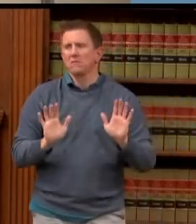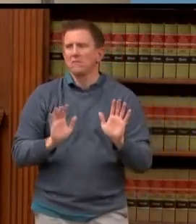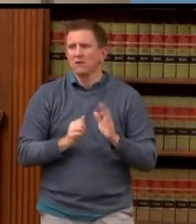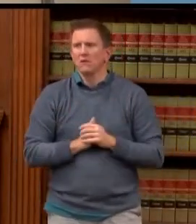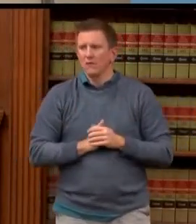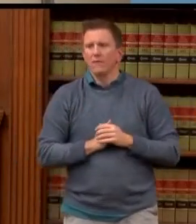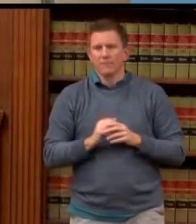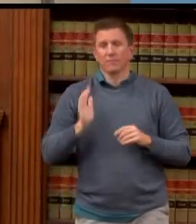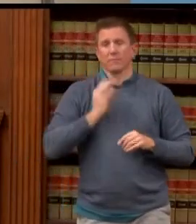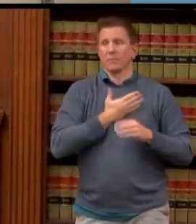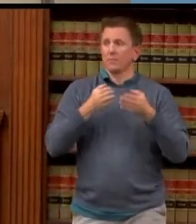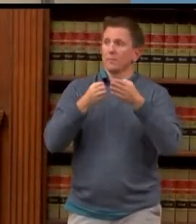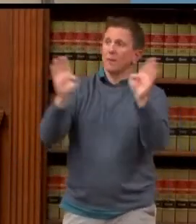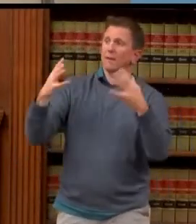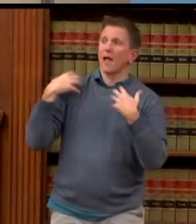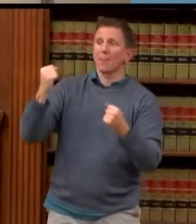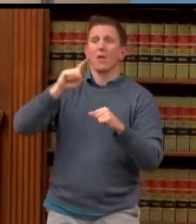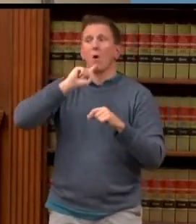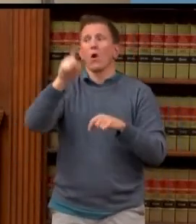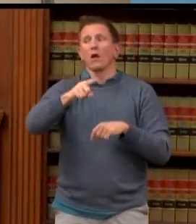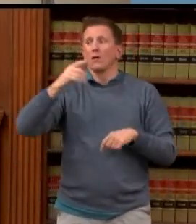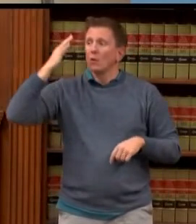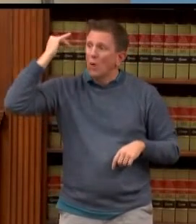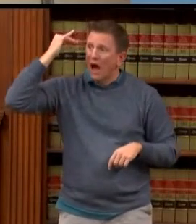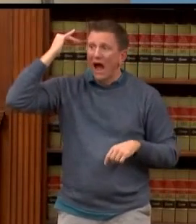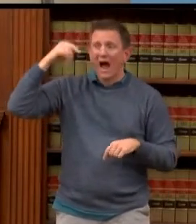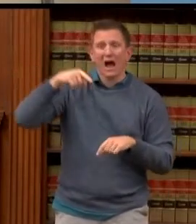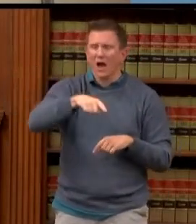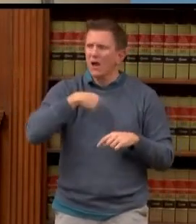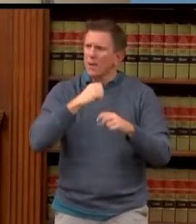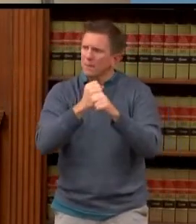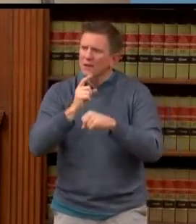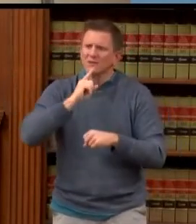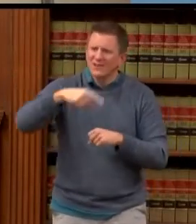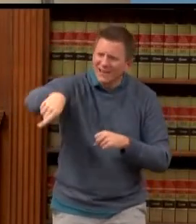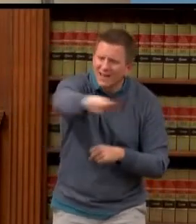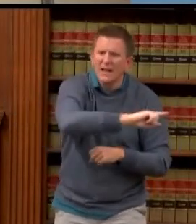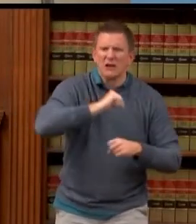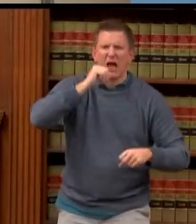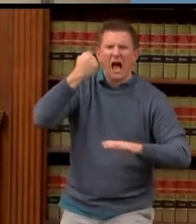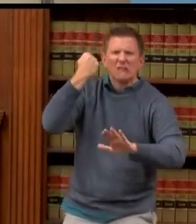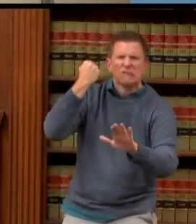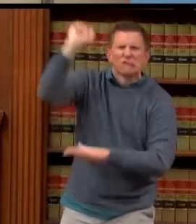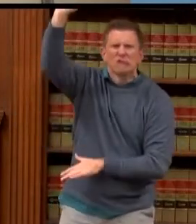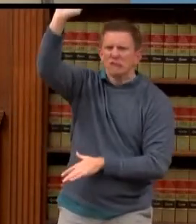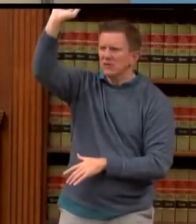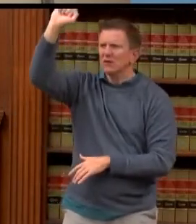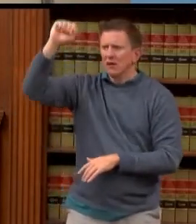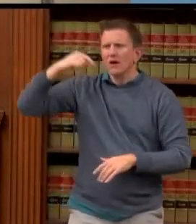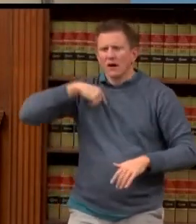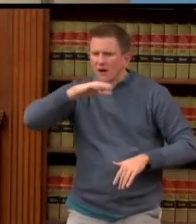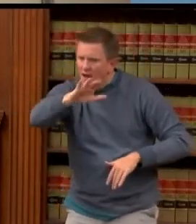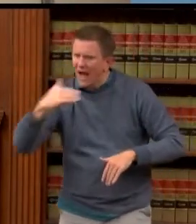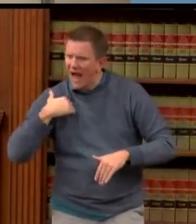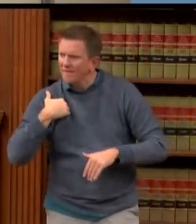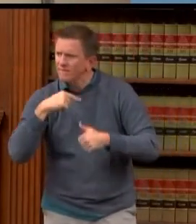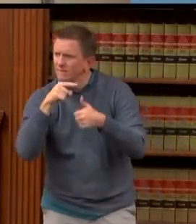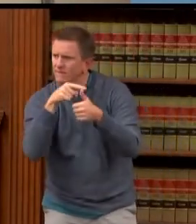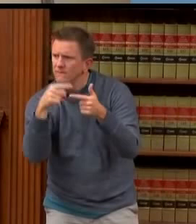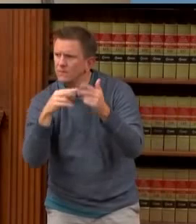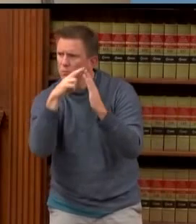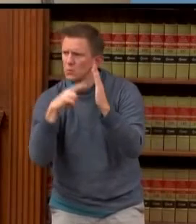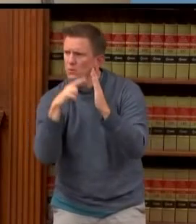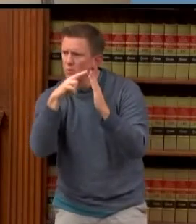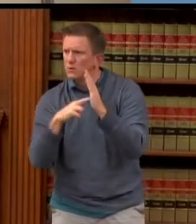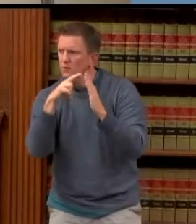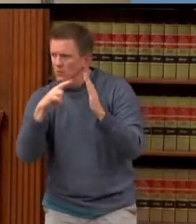egregious violations, but we're not out actively going door to door to make sure that everybody is complying. I expect